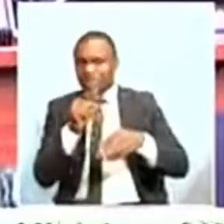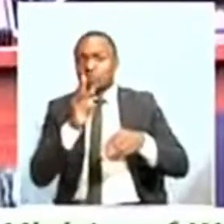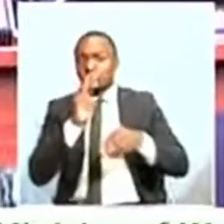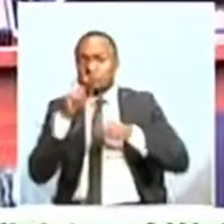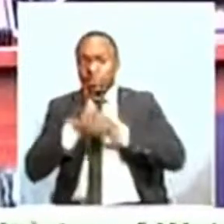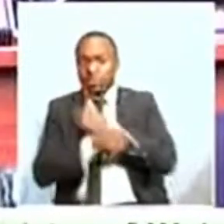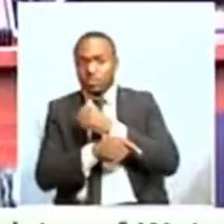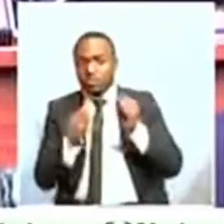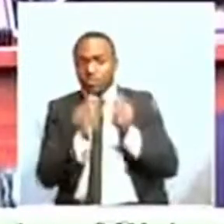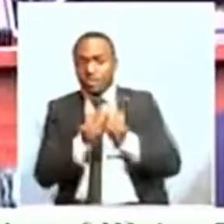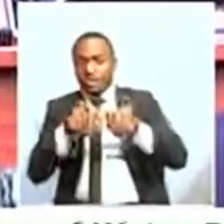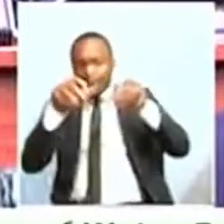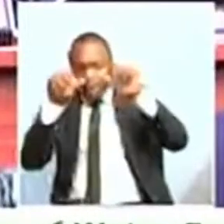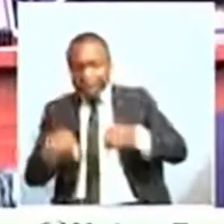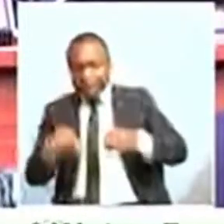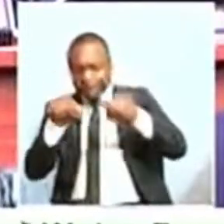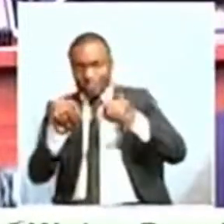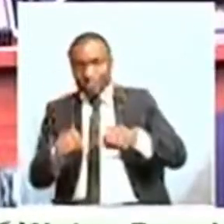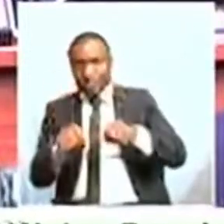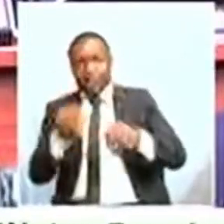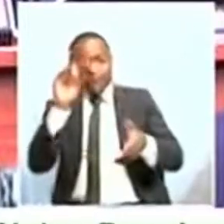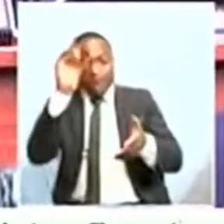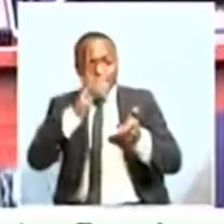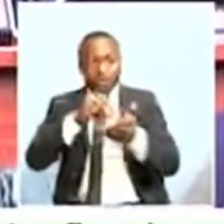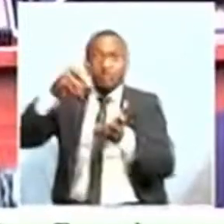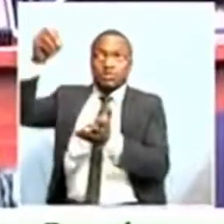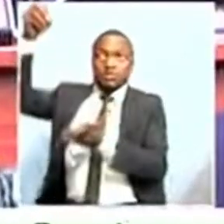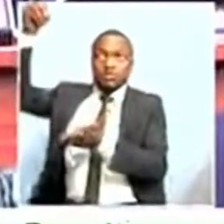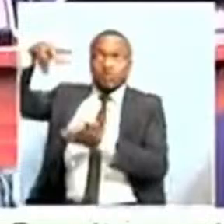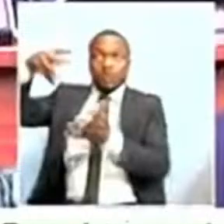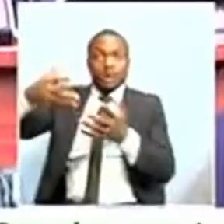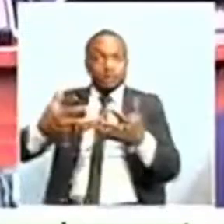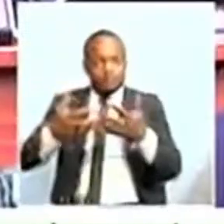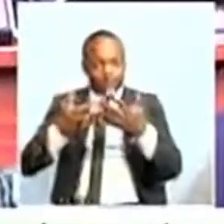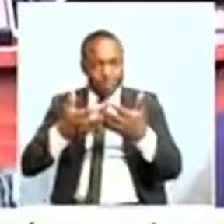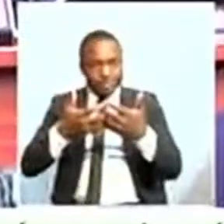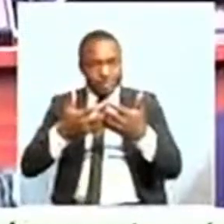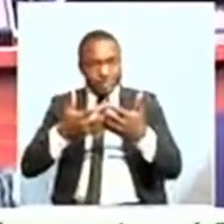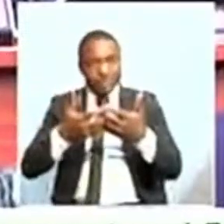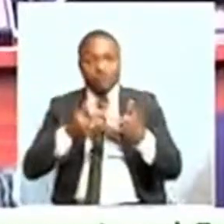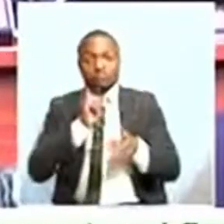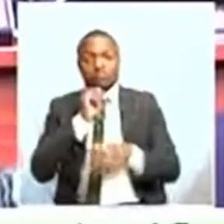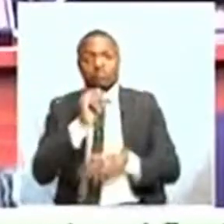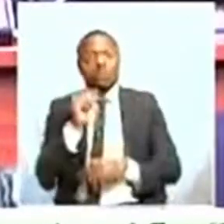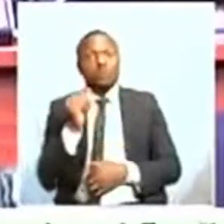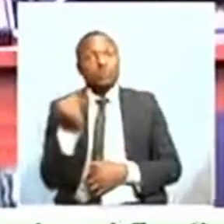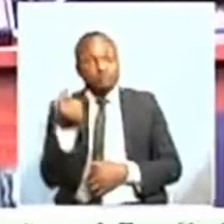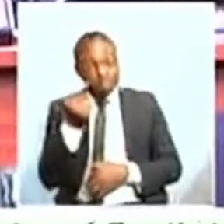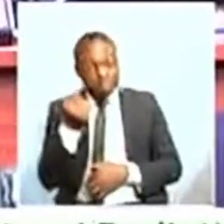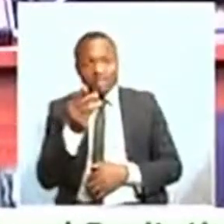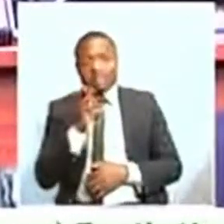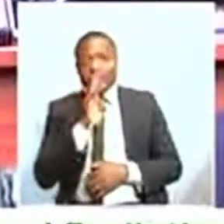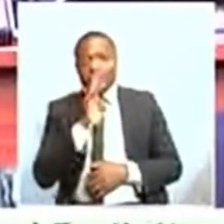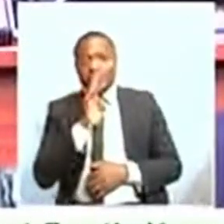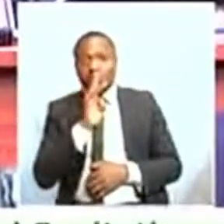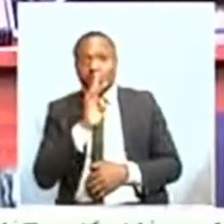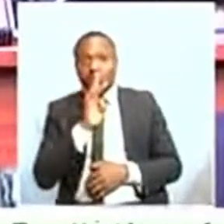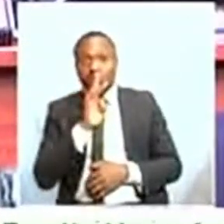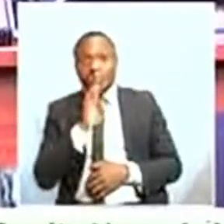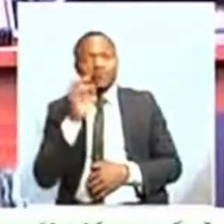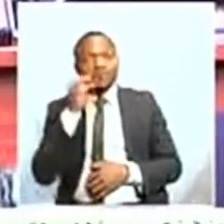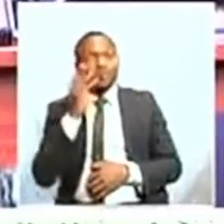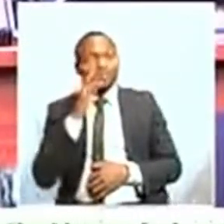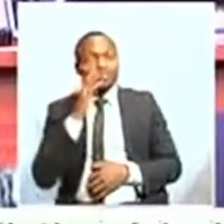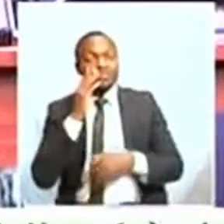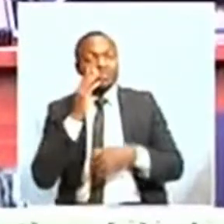to boreholes equipped with solar pumps and storage. This is not only for water for domestic supply, but we are